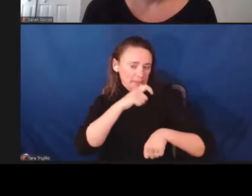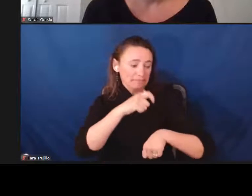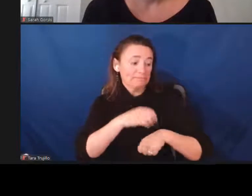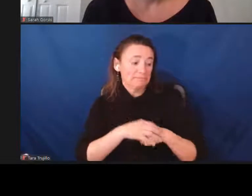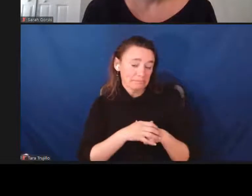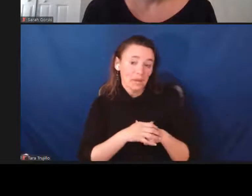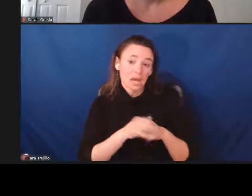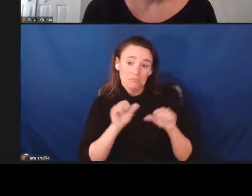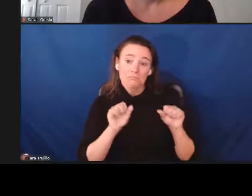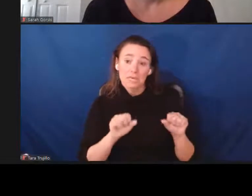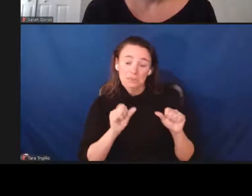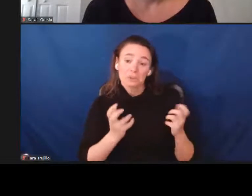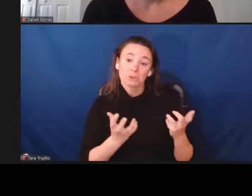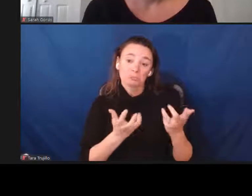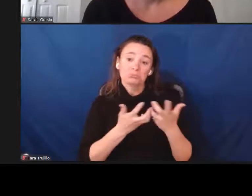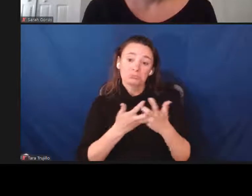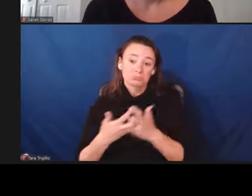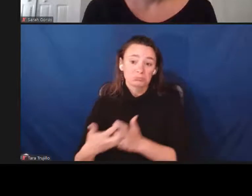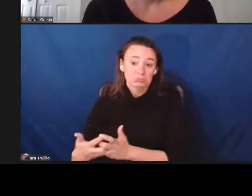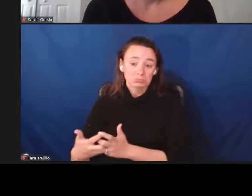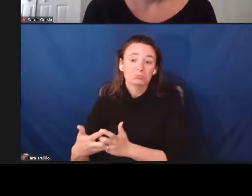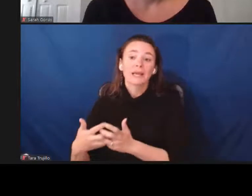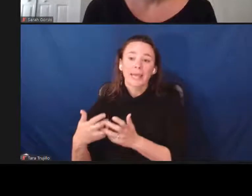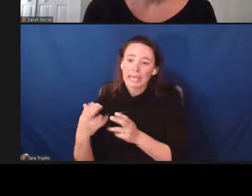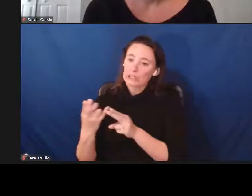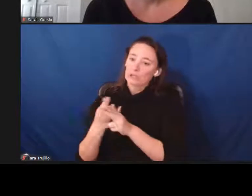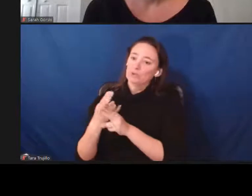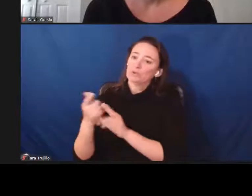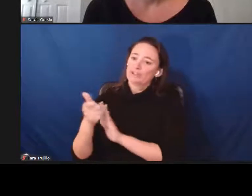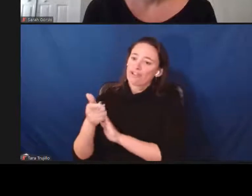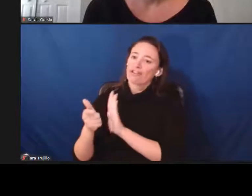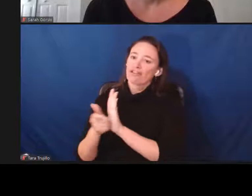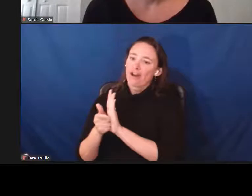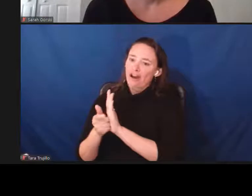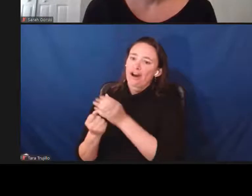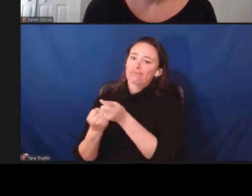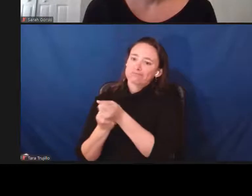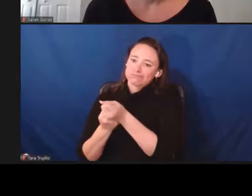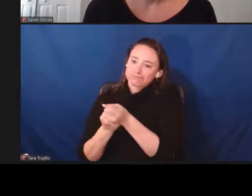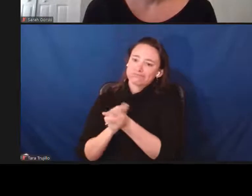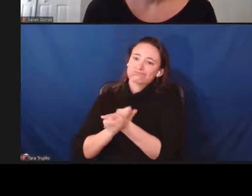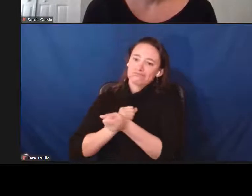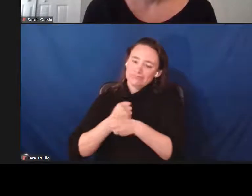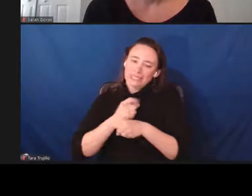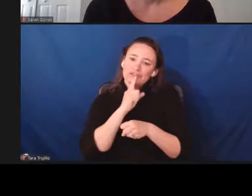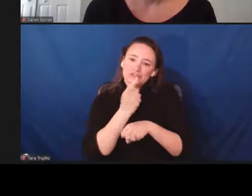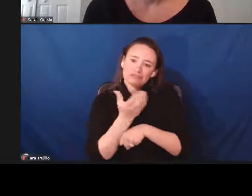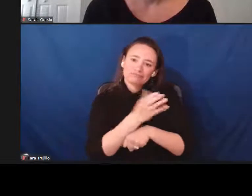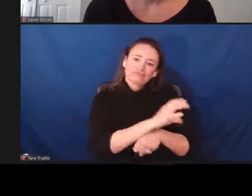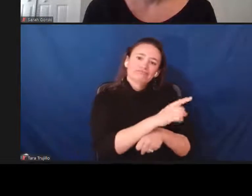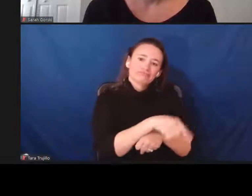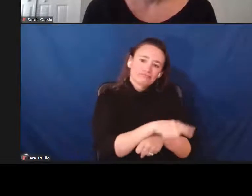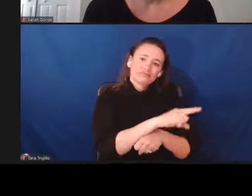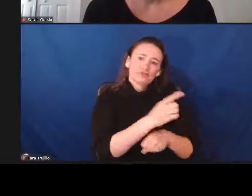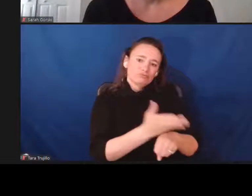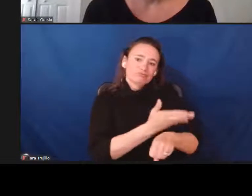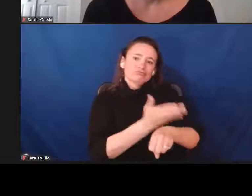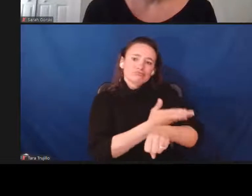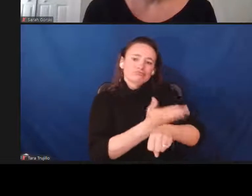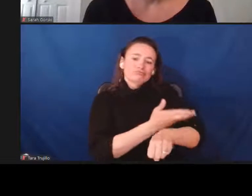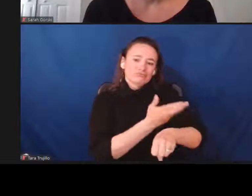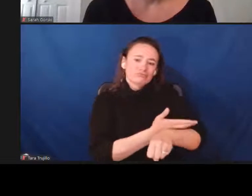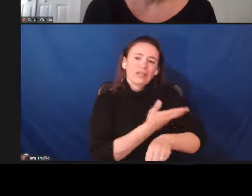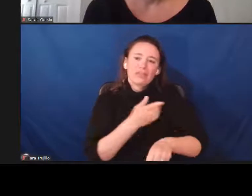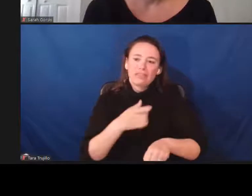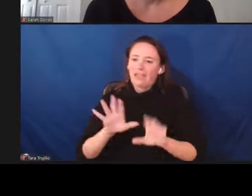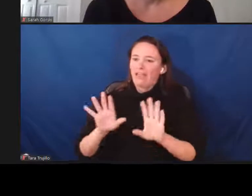to do that, and we were able to use the law to ensure that it was done, because they wanted to